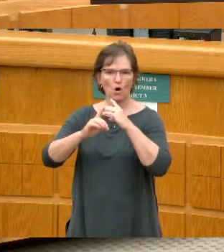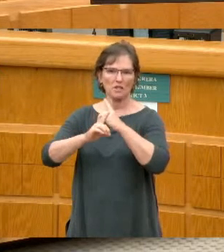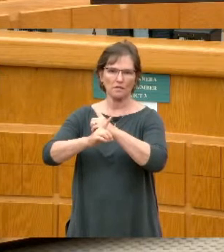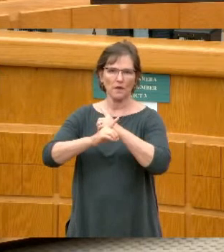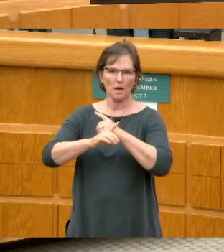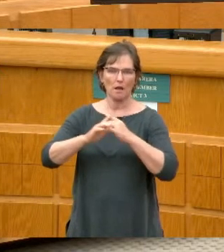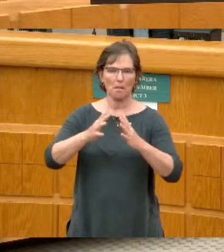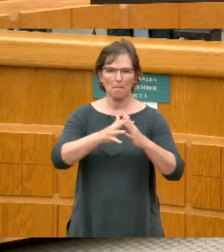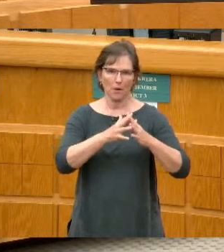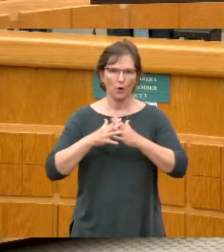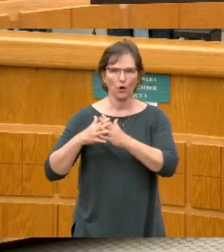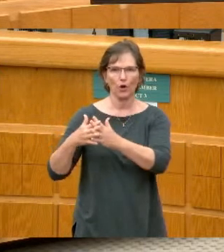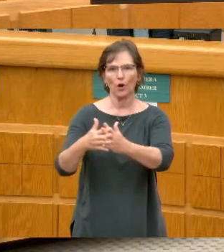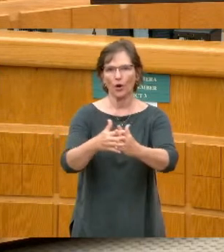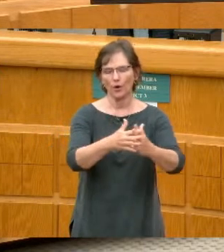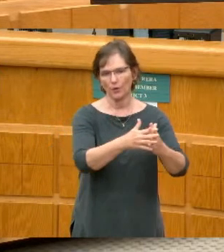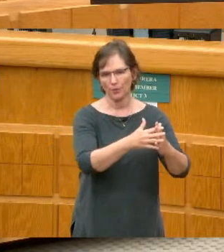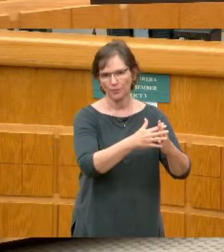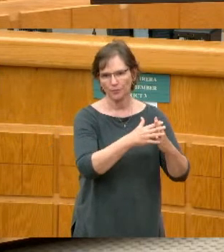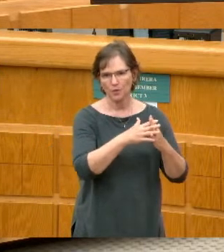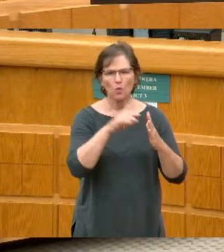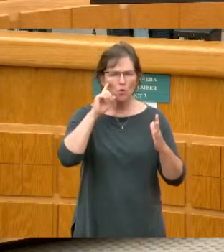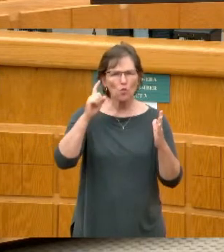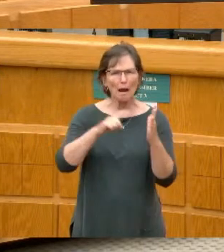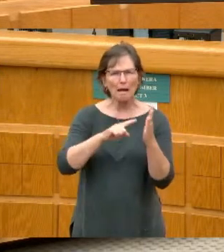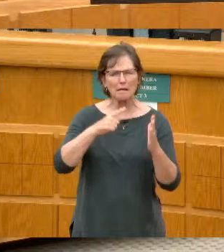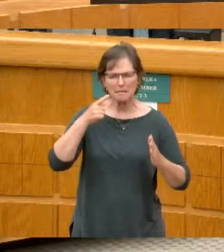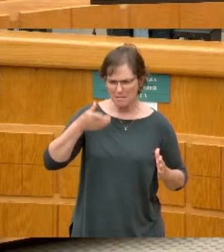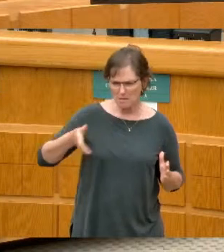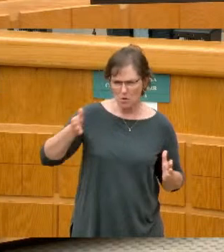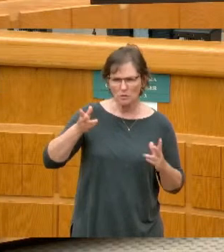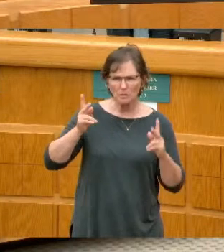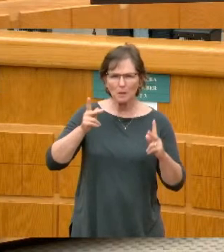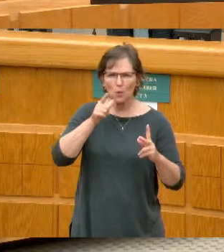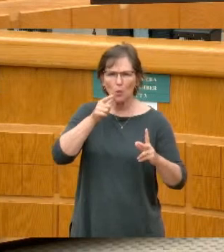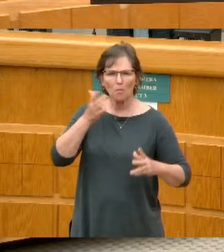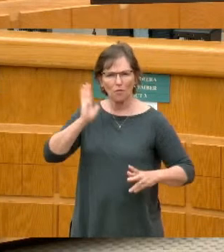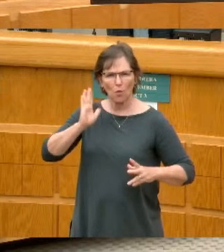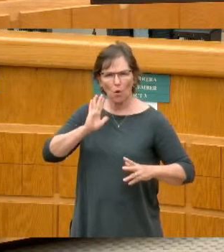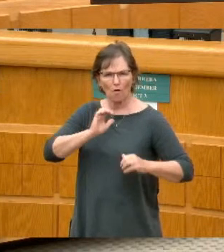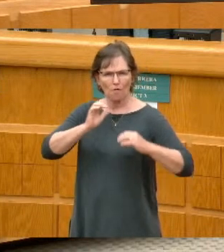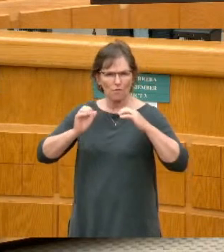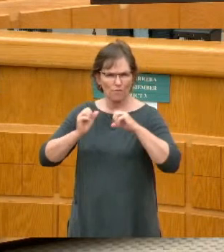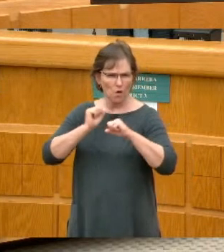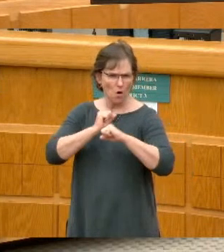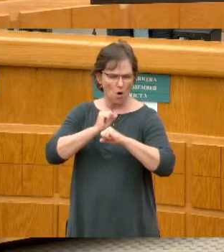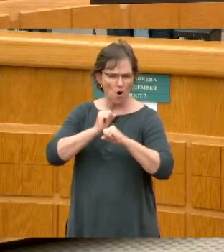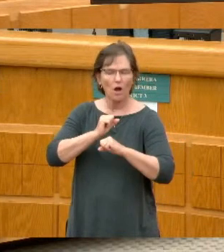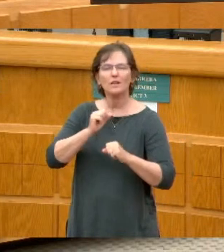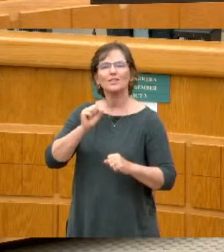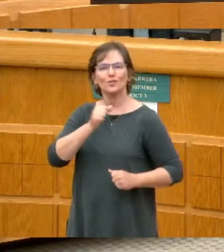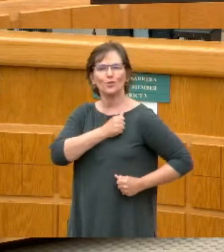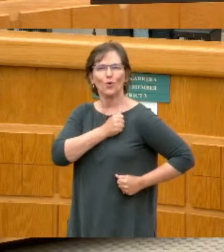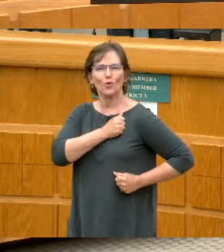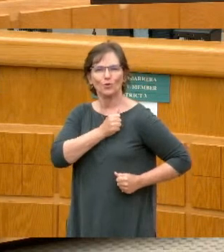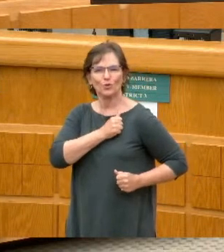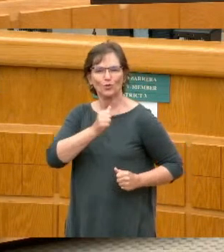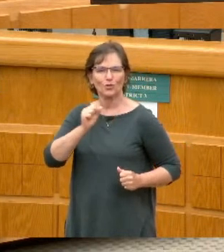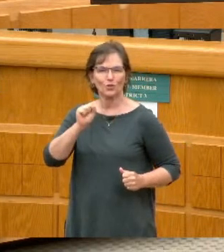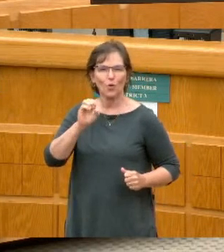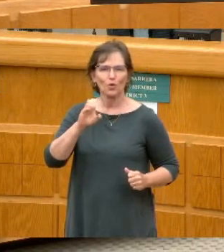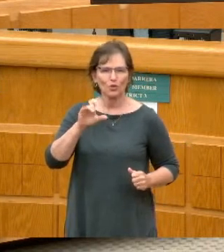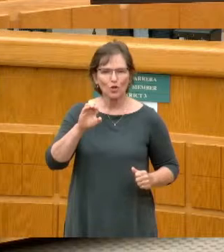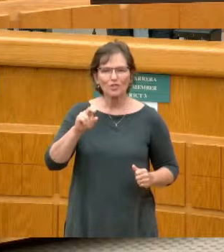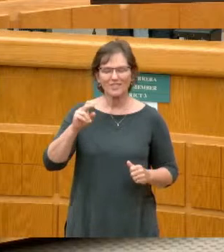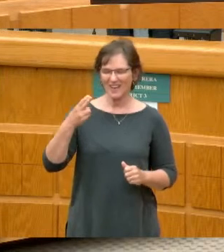as we do in Corpus Christi, and celebrating those that have sacrificed their time and their energy and their